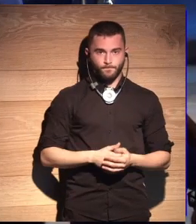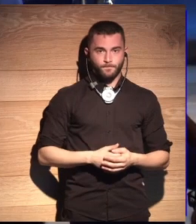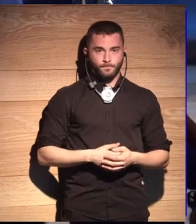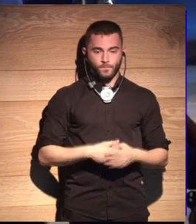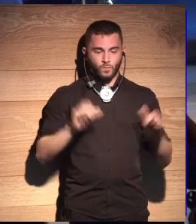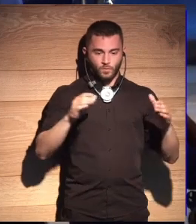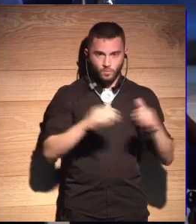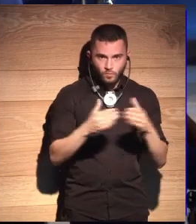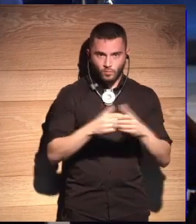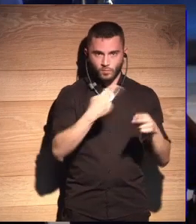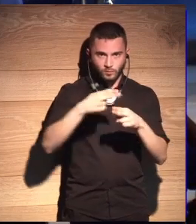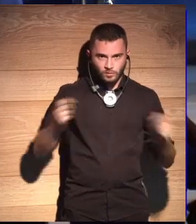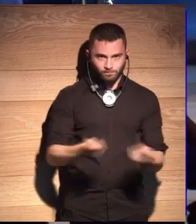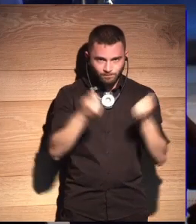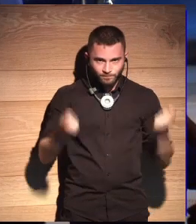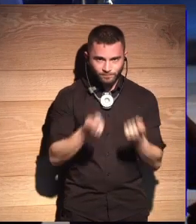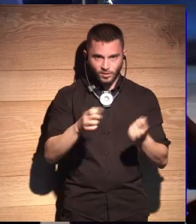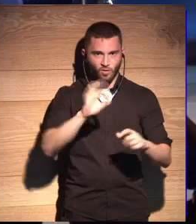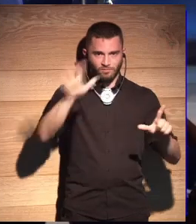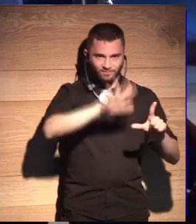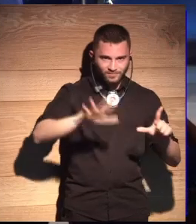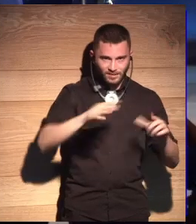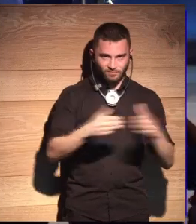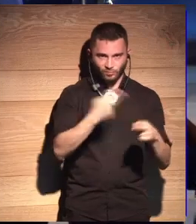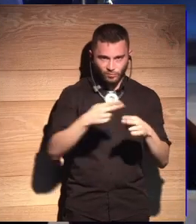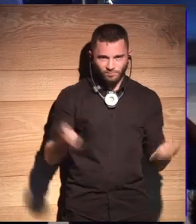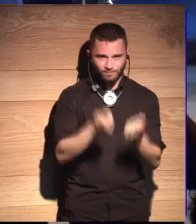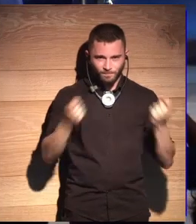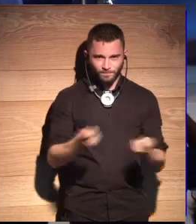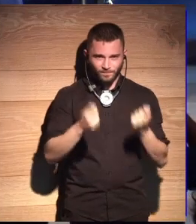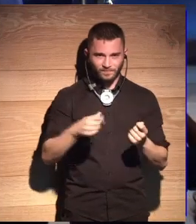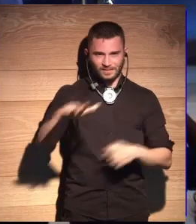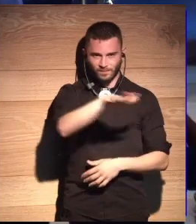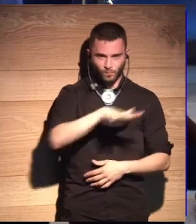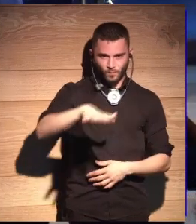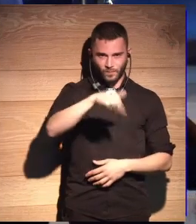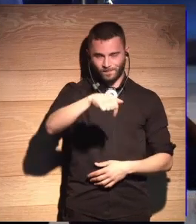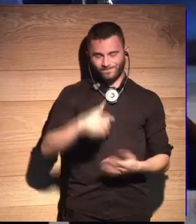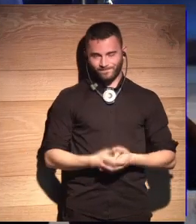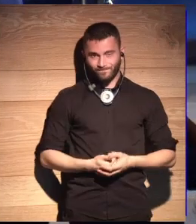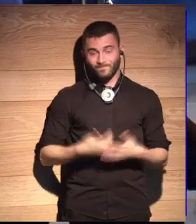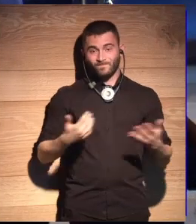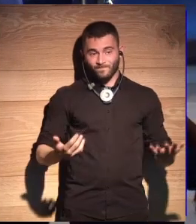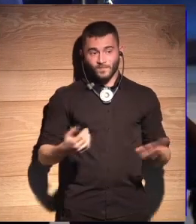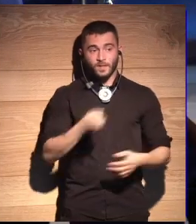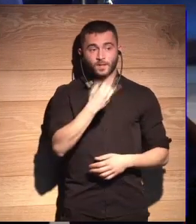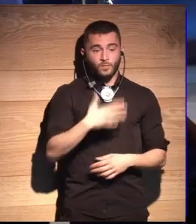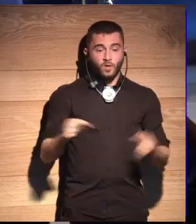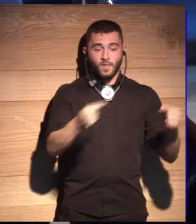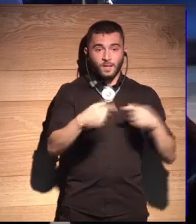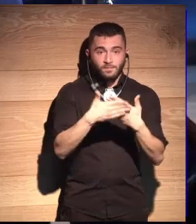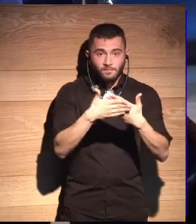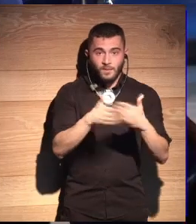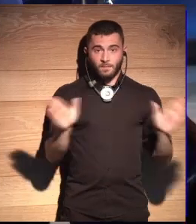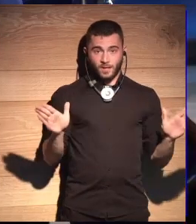perhaps mention a whole array of populist parties in the Western world. So just to open